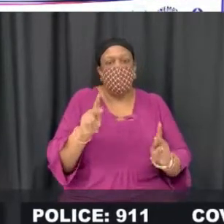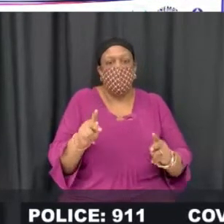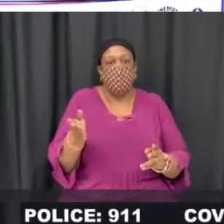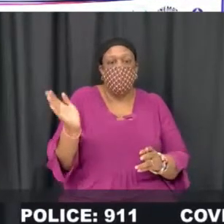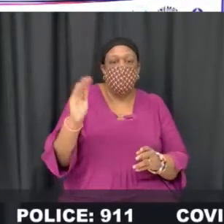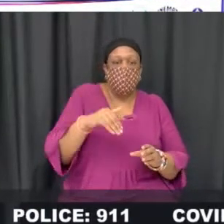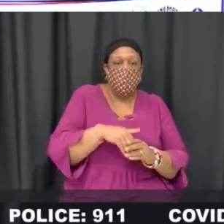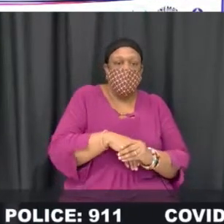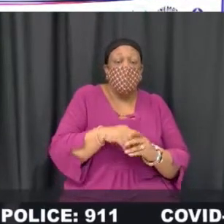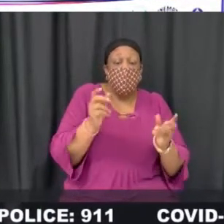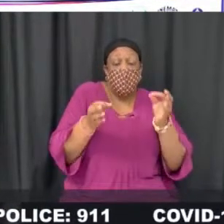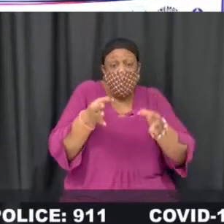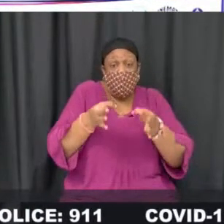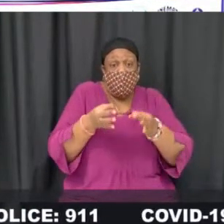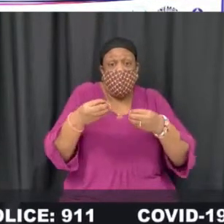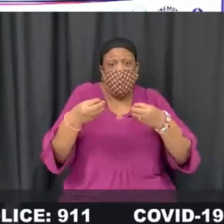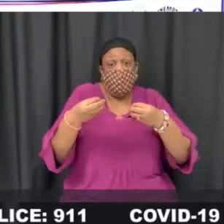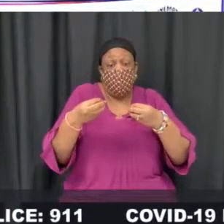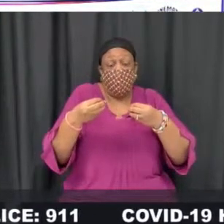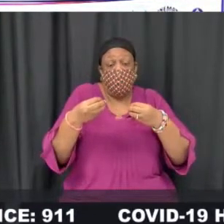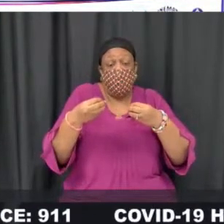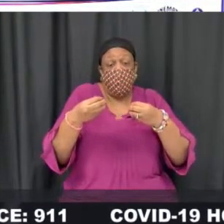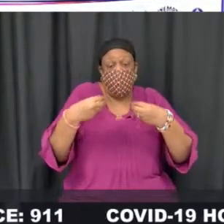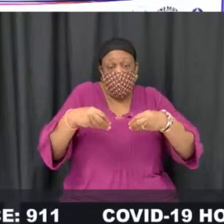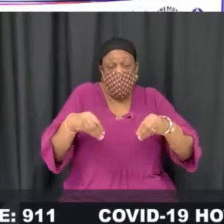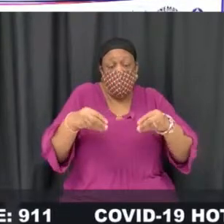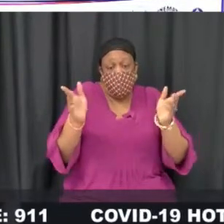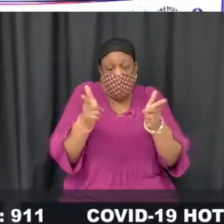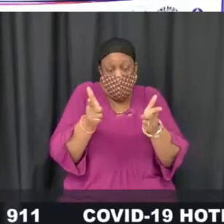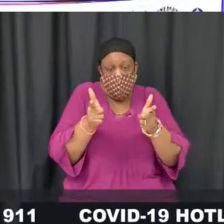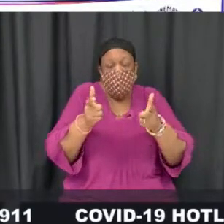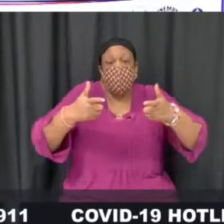6 feet apart, indicating where each customer